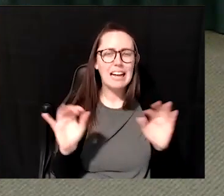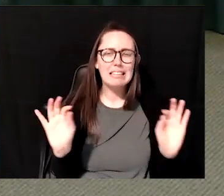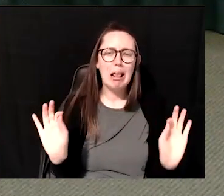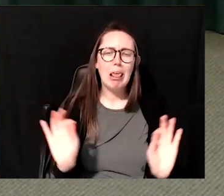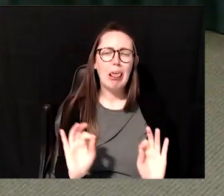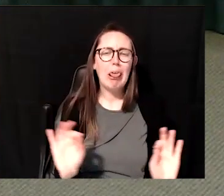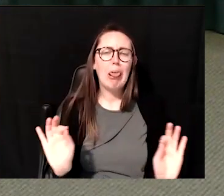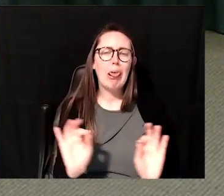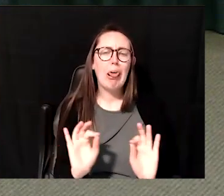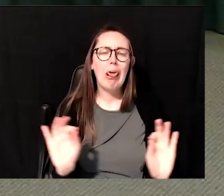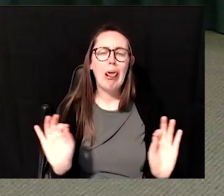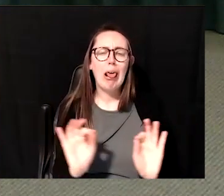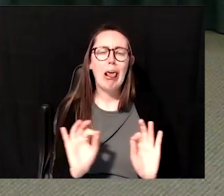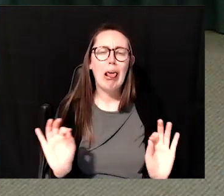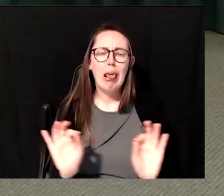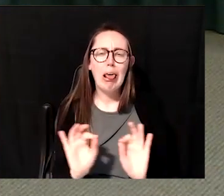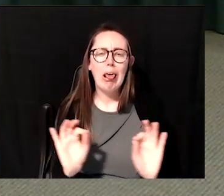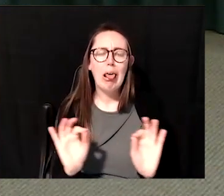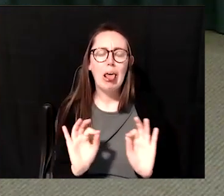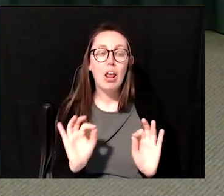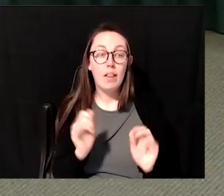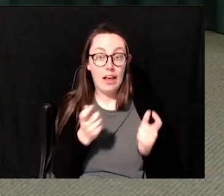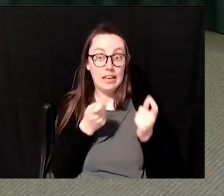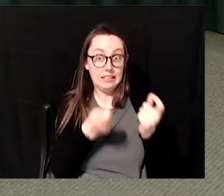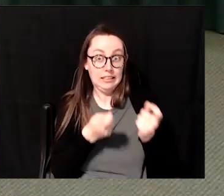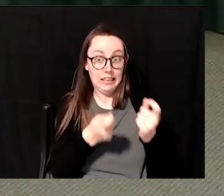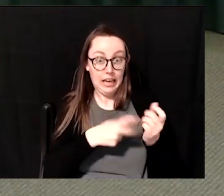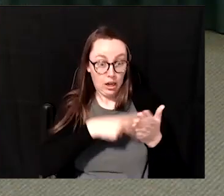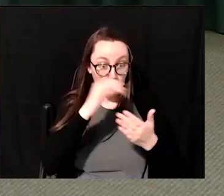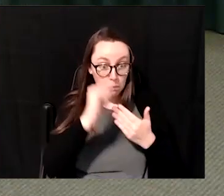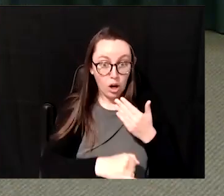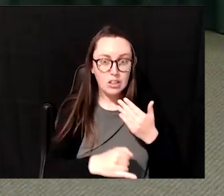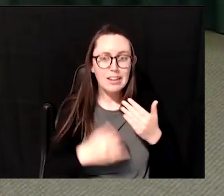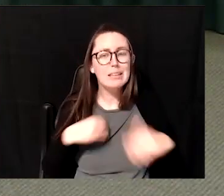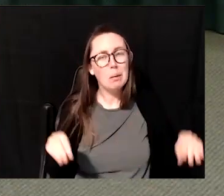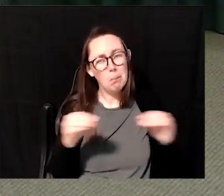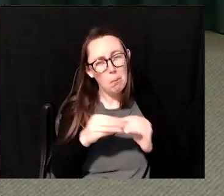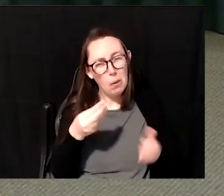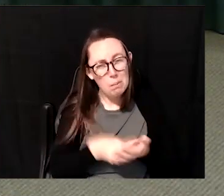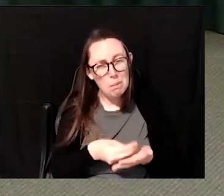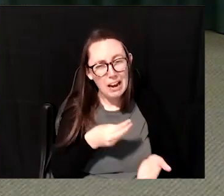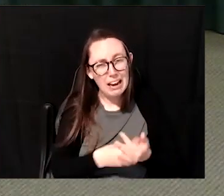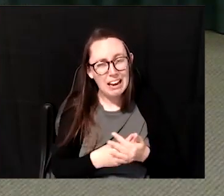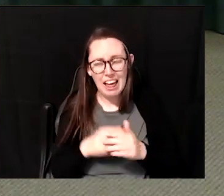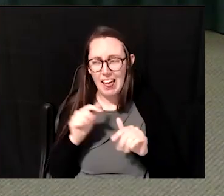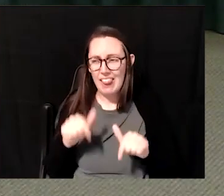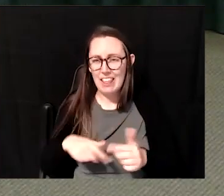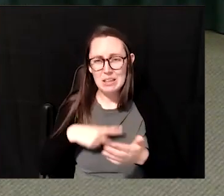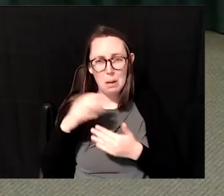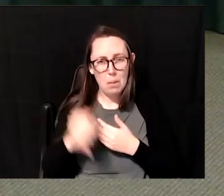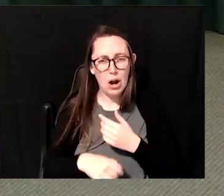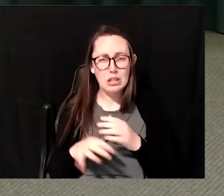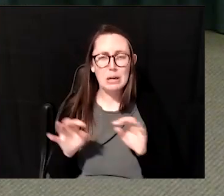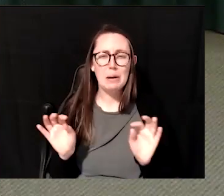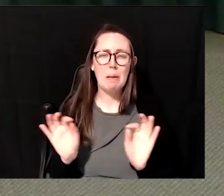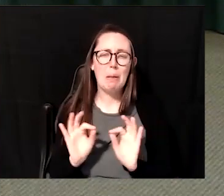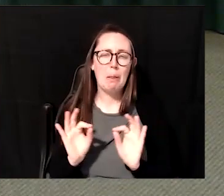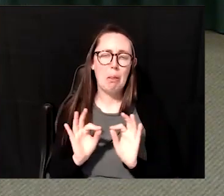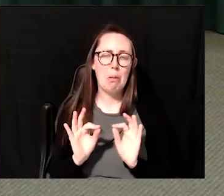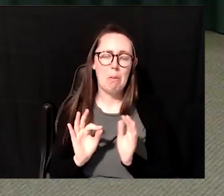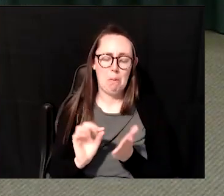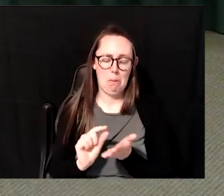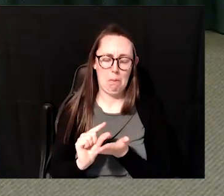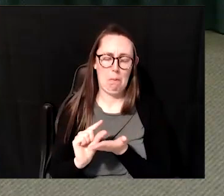nothing the skating project is a bigger project uh uh than we're talking about here and